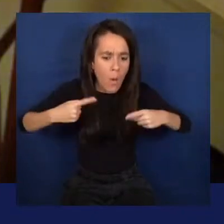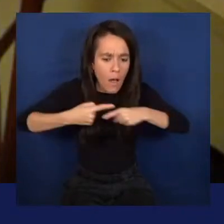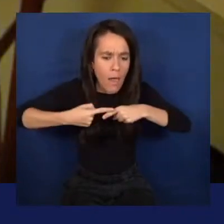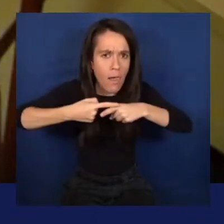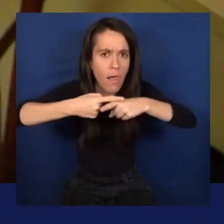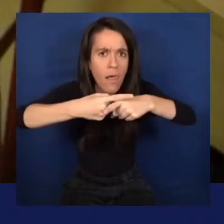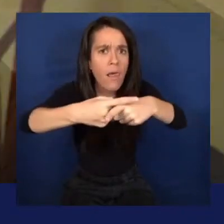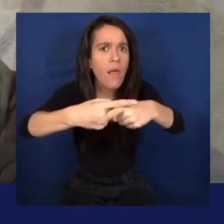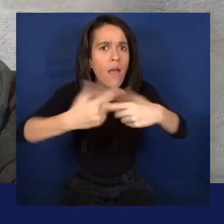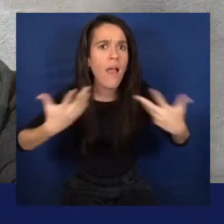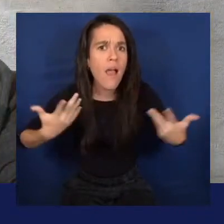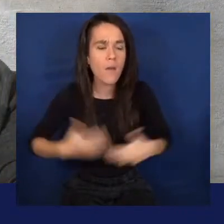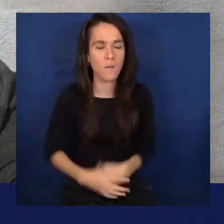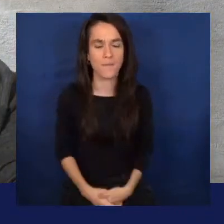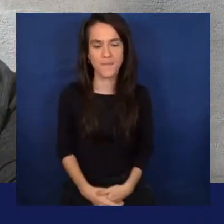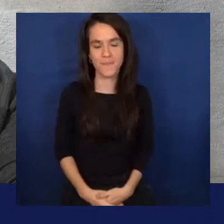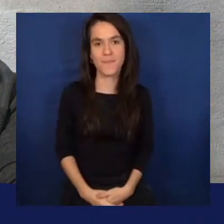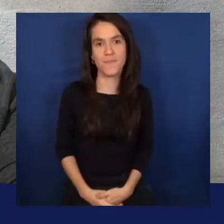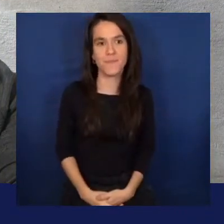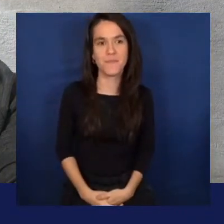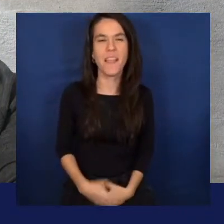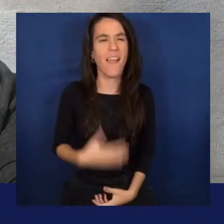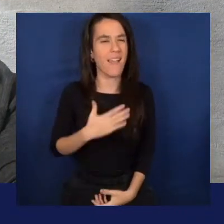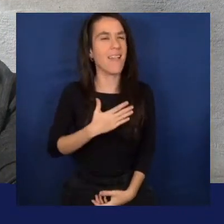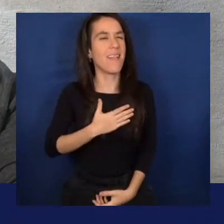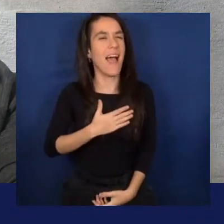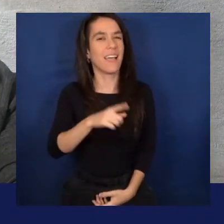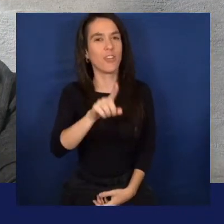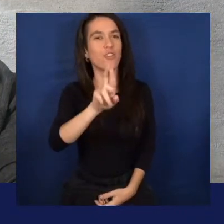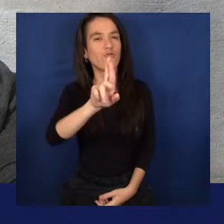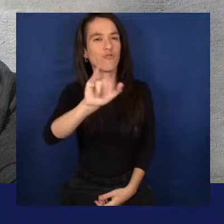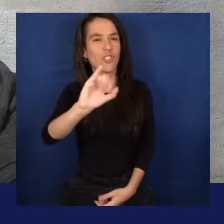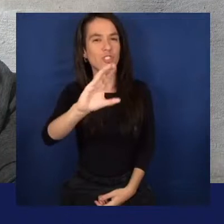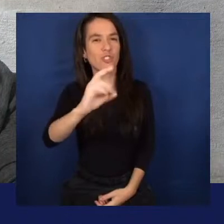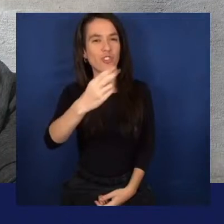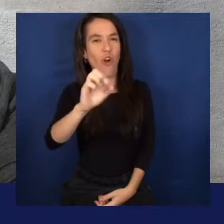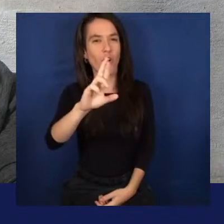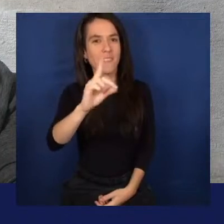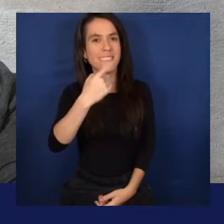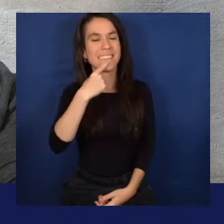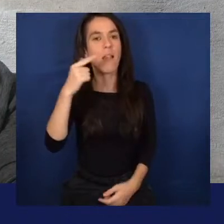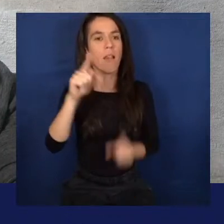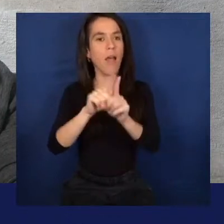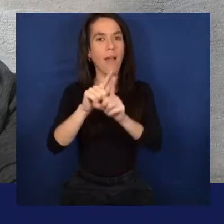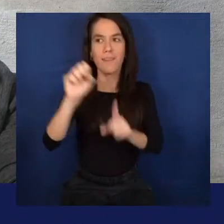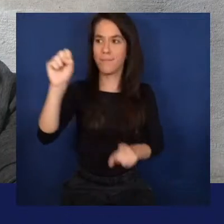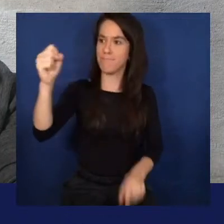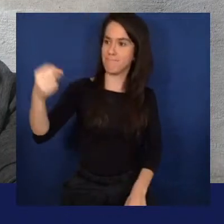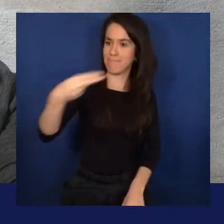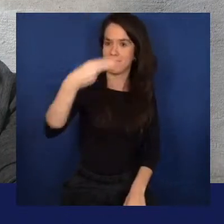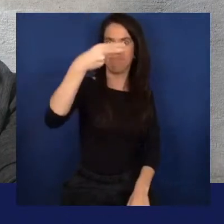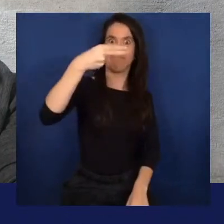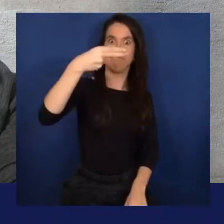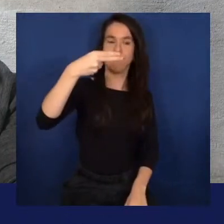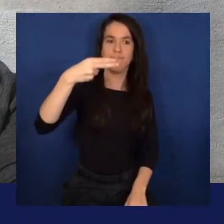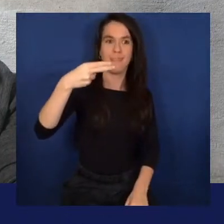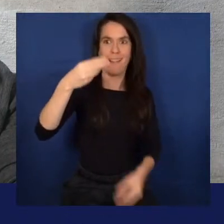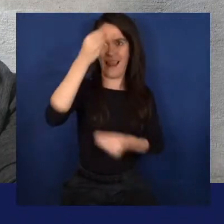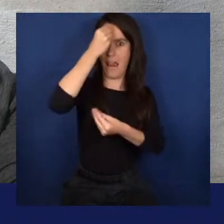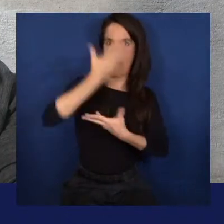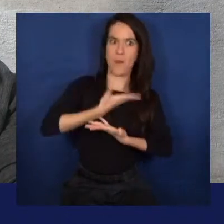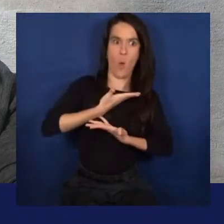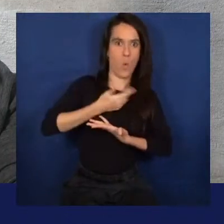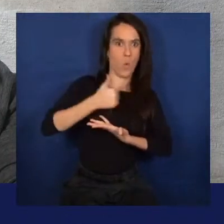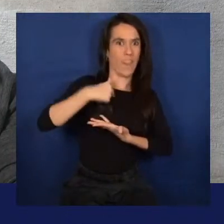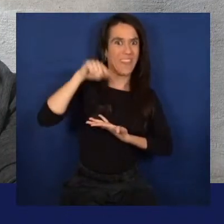I like the way you put it, though. Like, adding a disclaimer in really small print is not really a good idea either. I